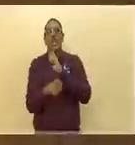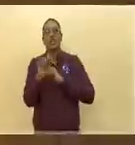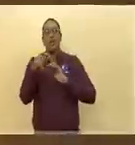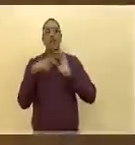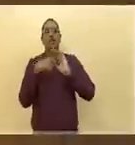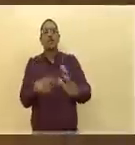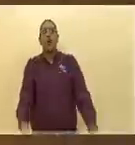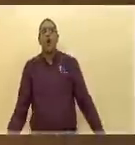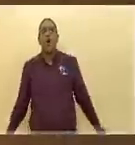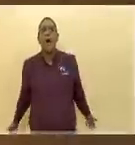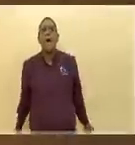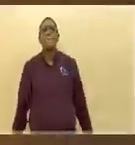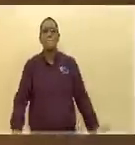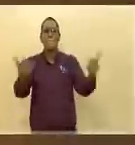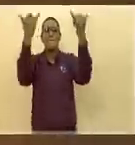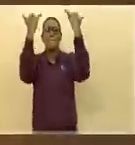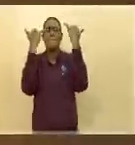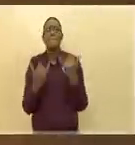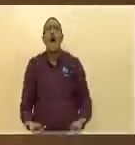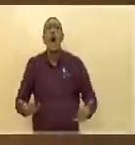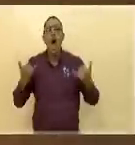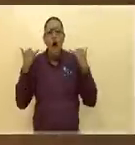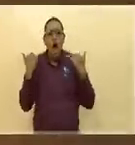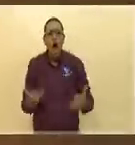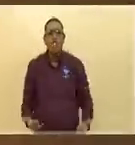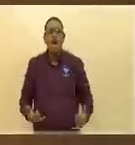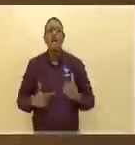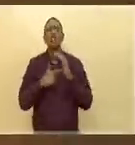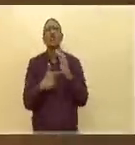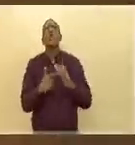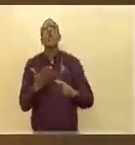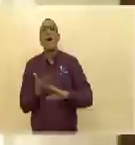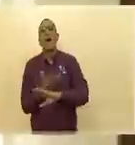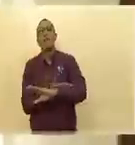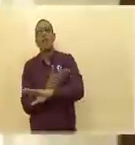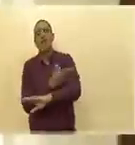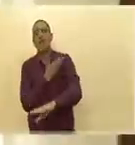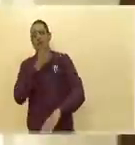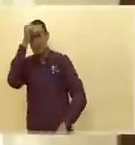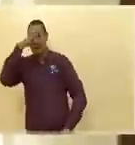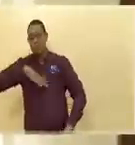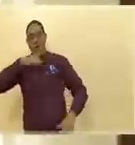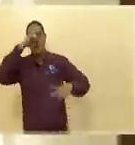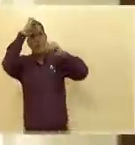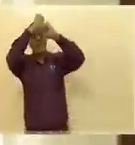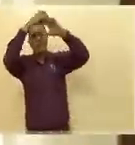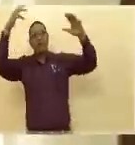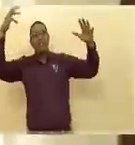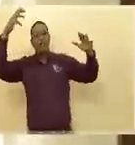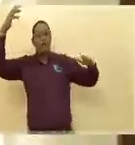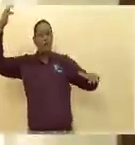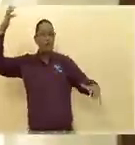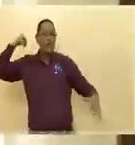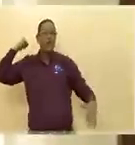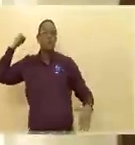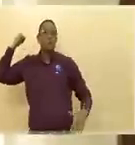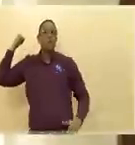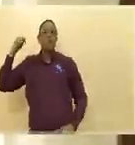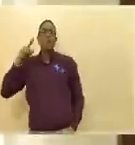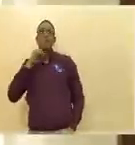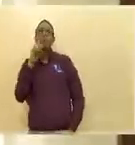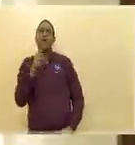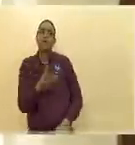equals modernization, that equals improvement. And a man who had that vision from the very start, really,